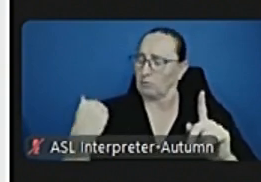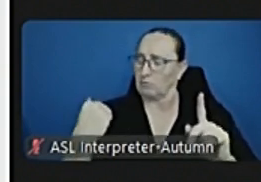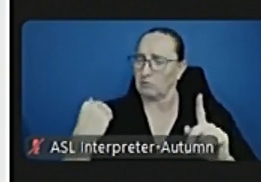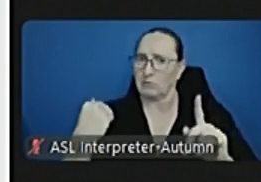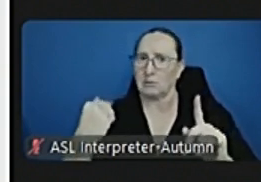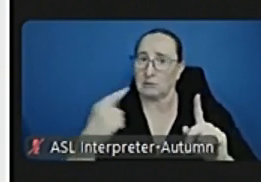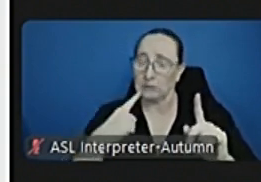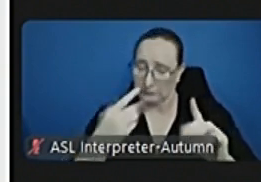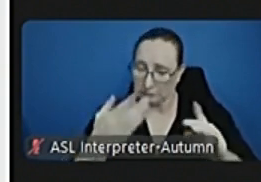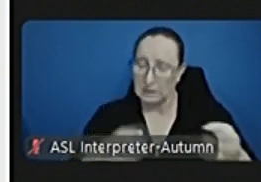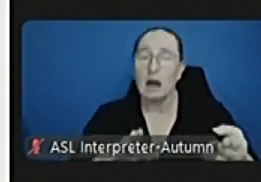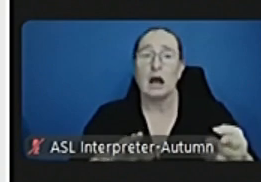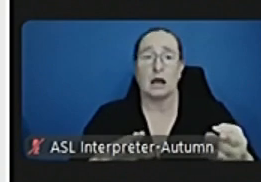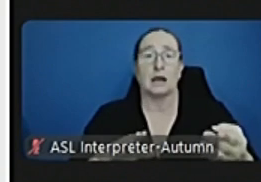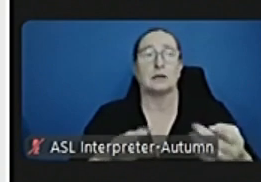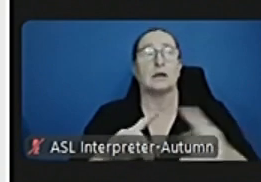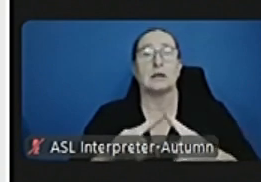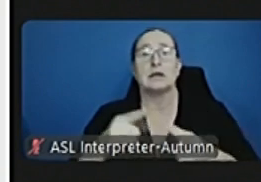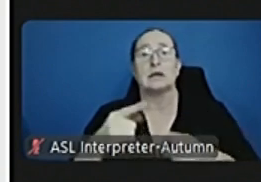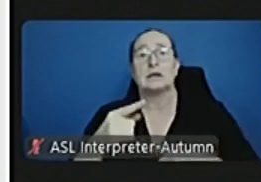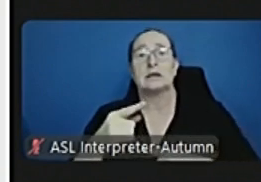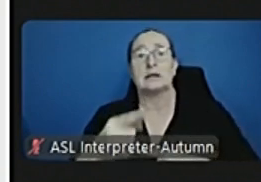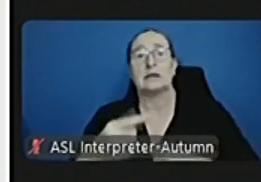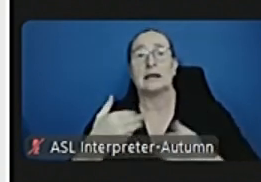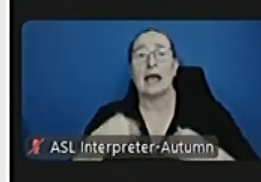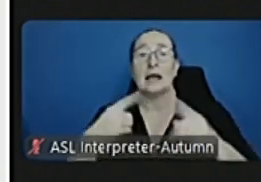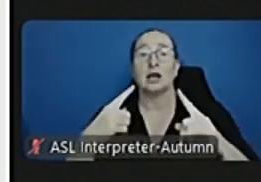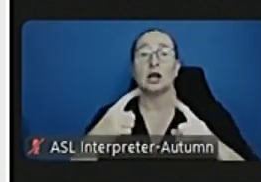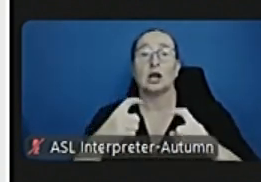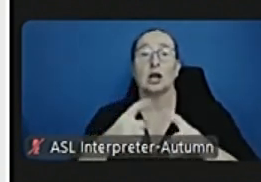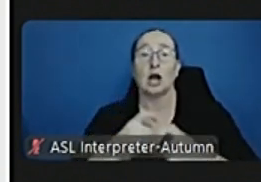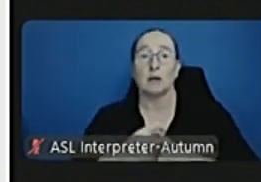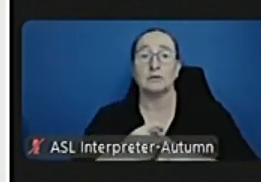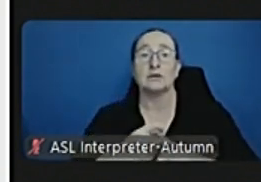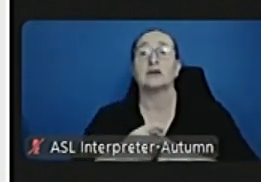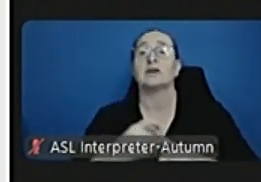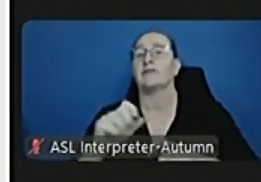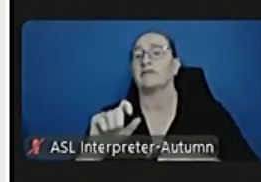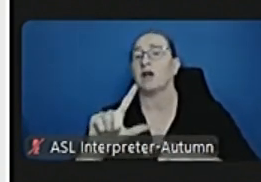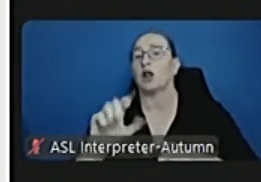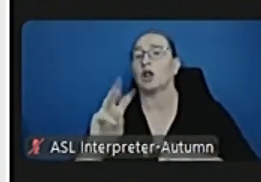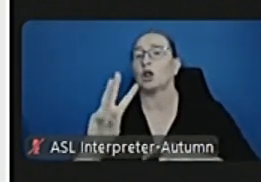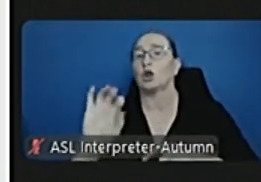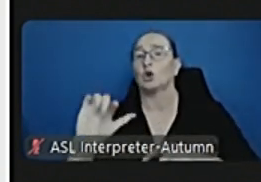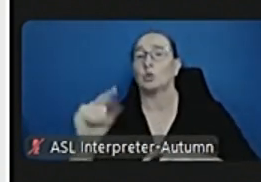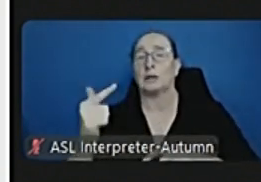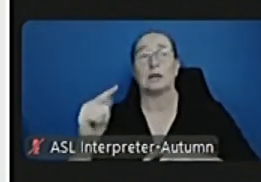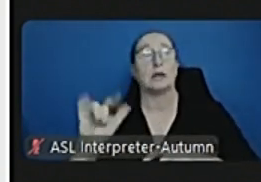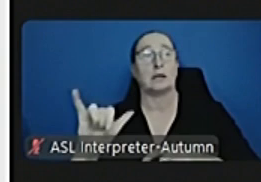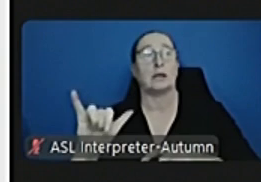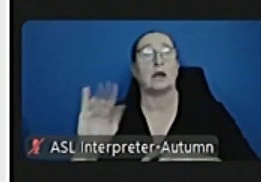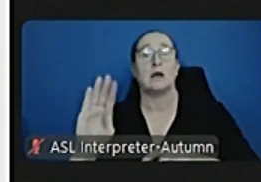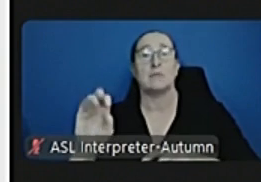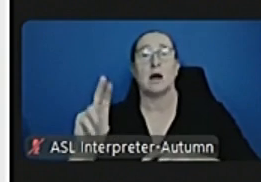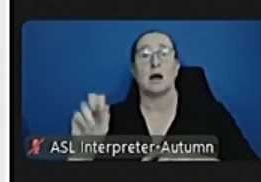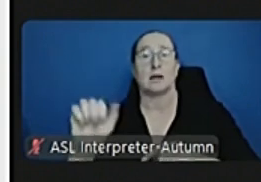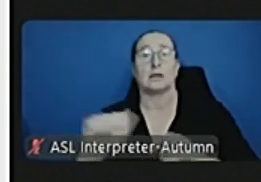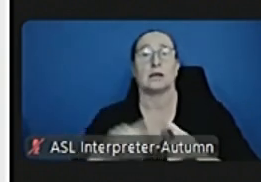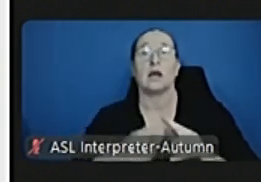die, and he had complications of Lewy body, but he died of a complication by